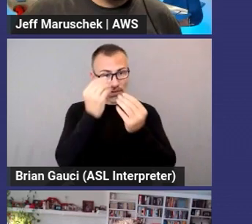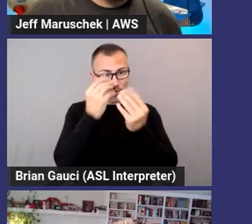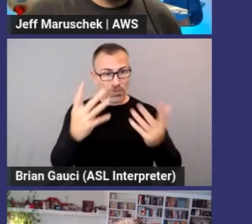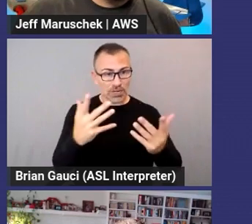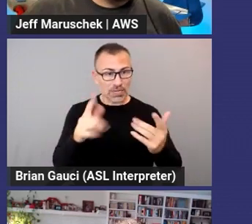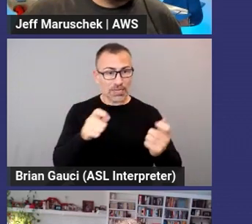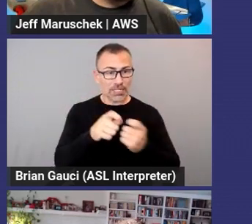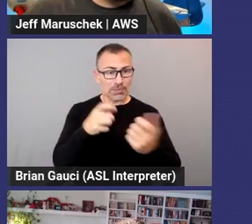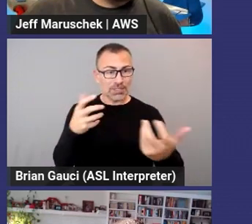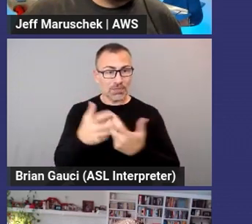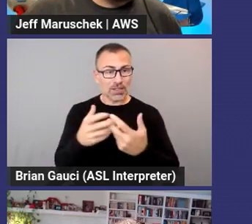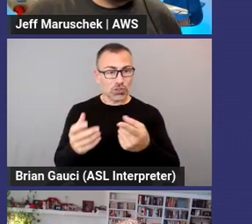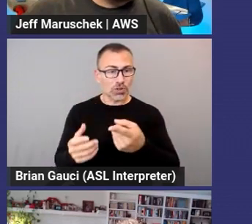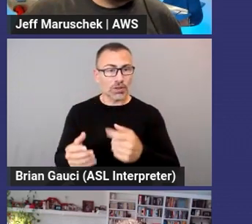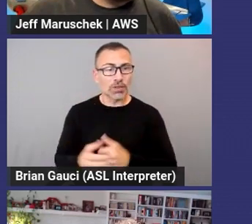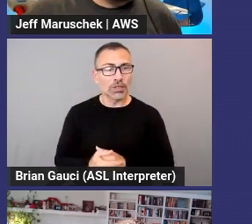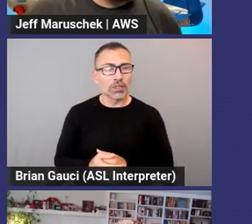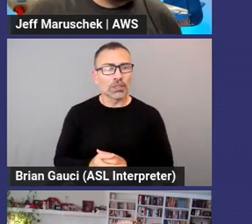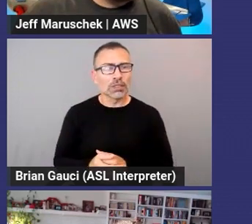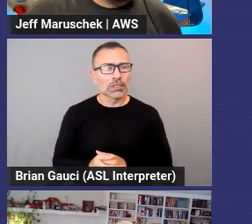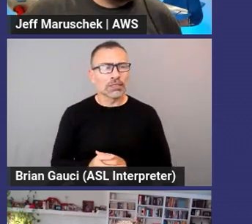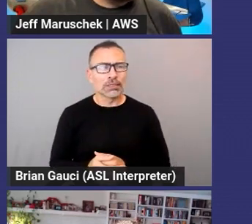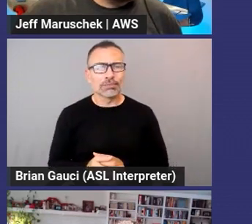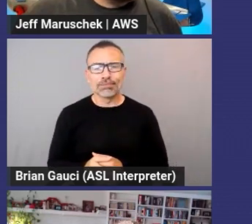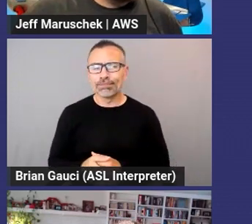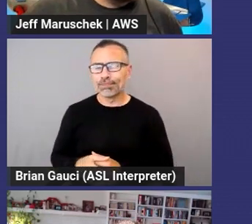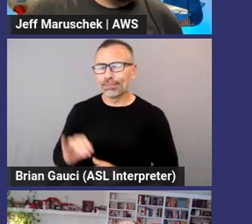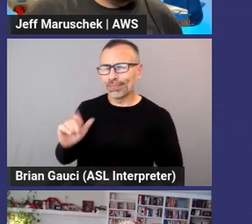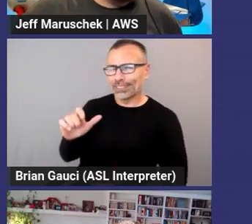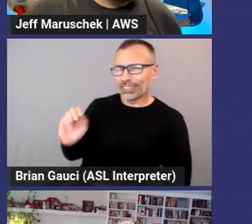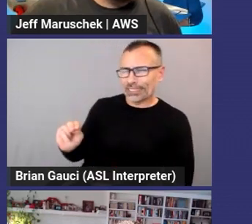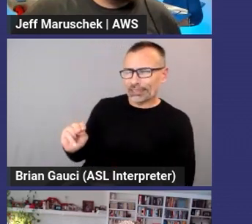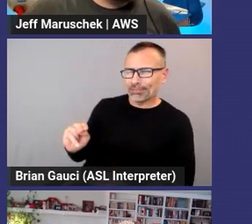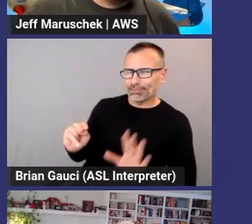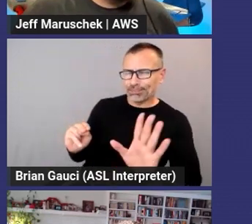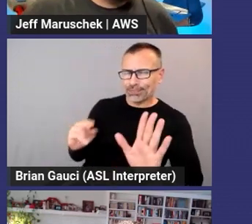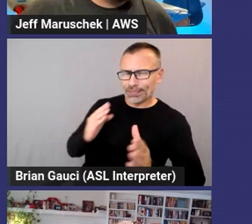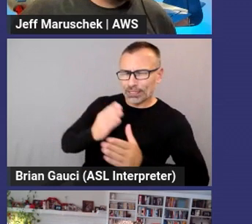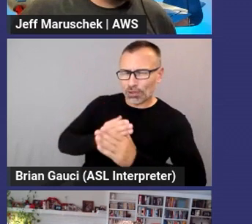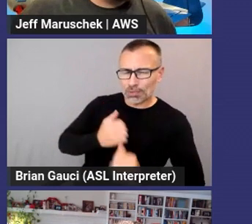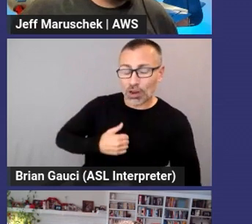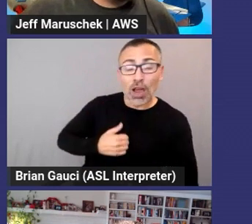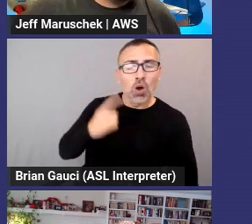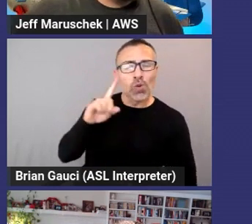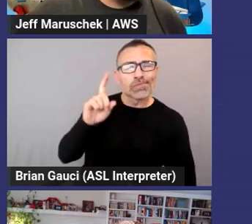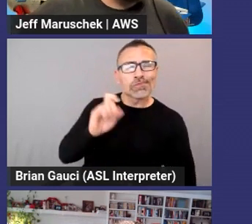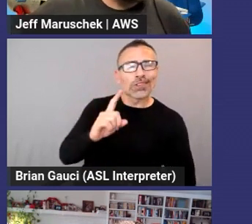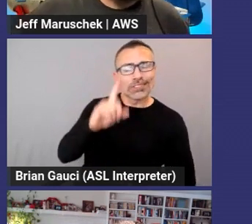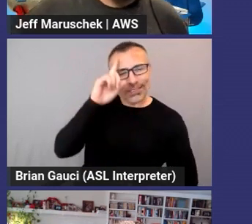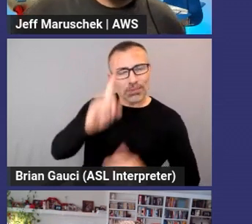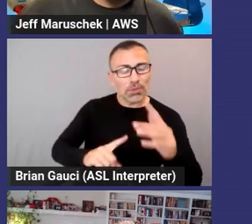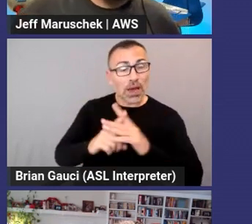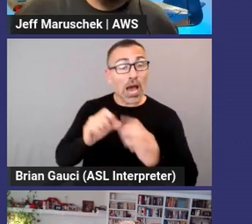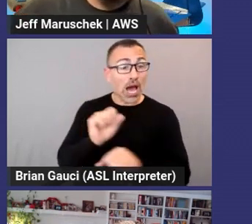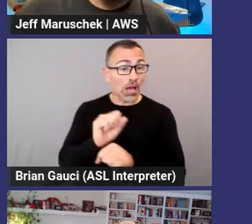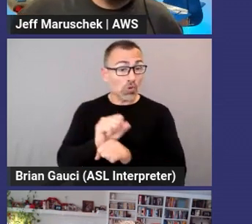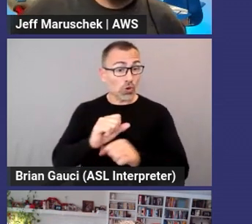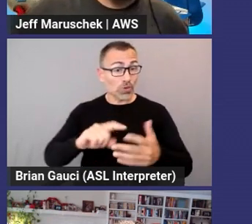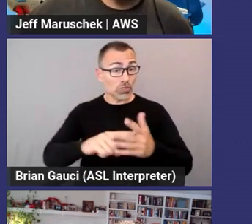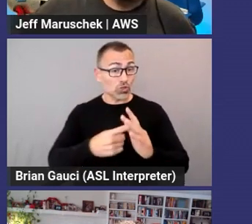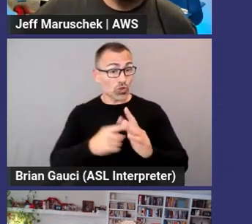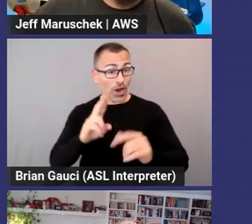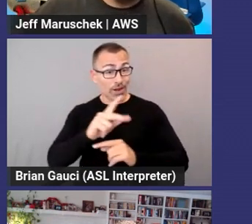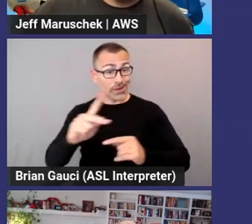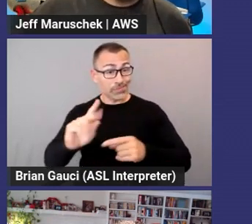let's Richie, I say, just got one quick question that came to mind. So I work with startups. So a lot of they were looking at when you were showing those options,